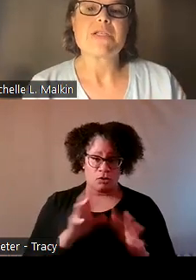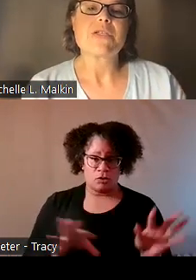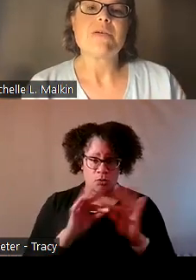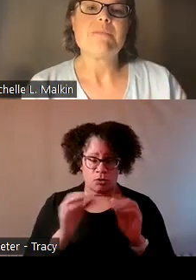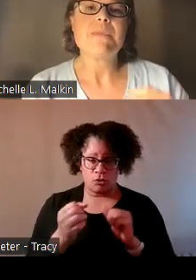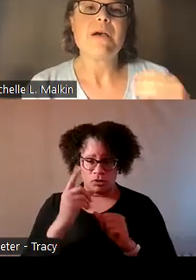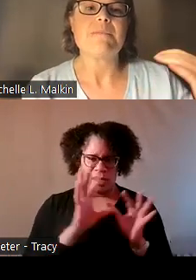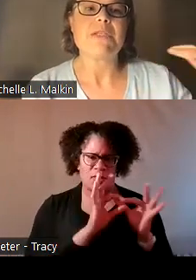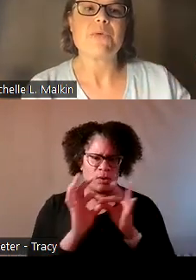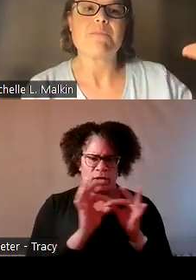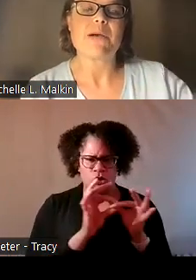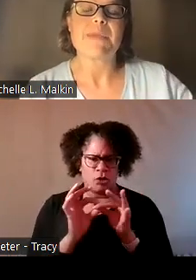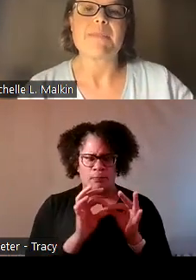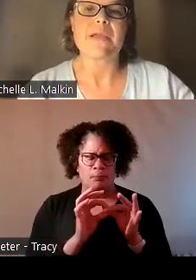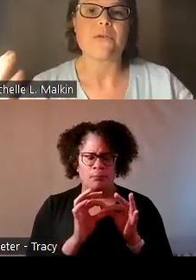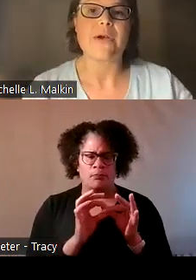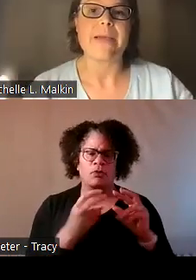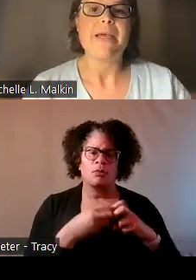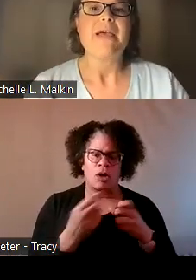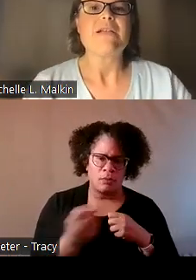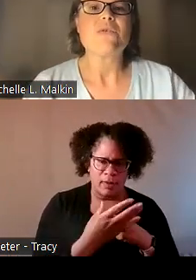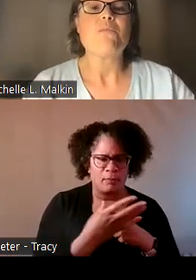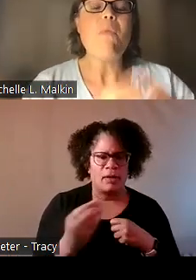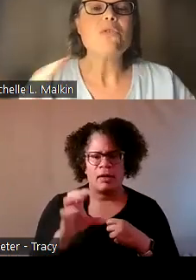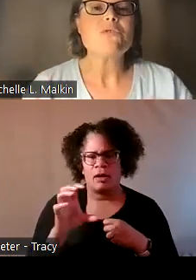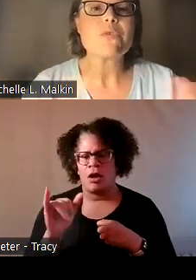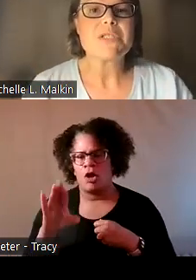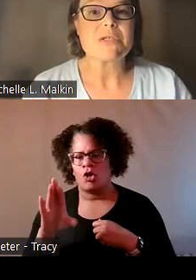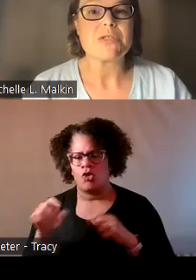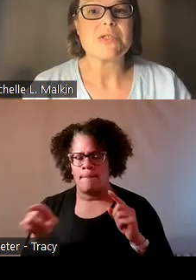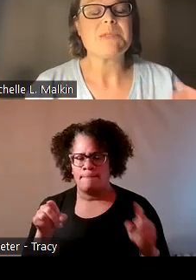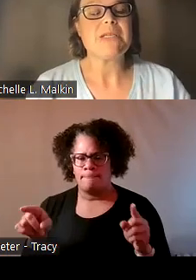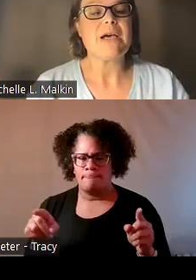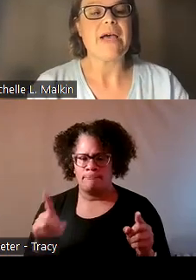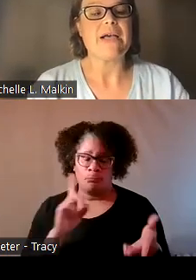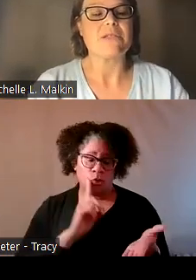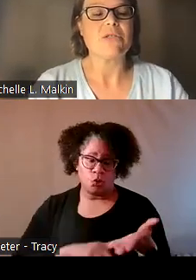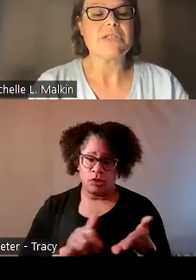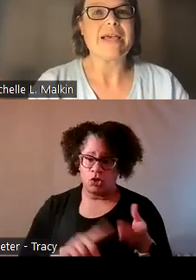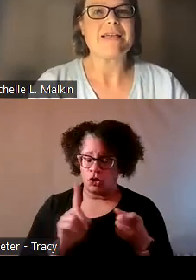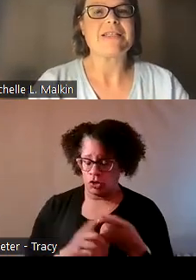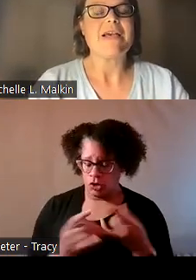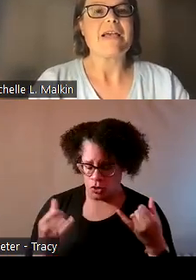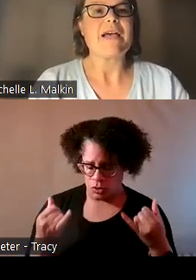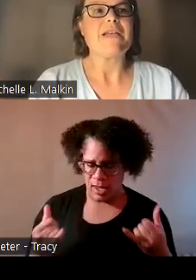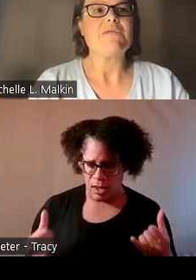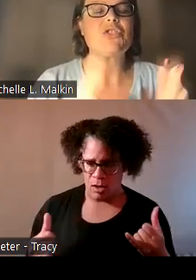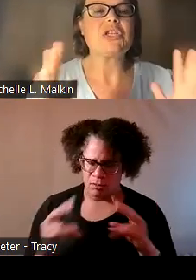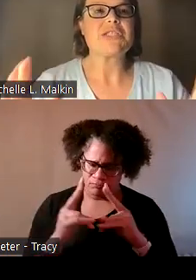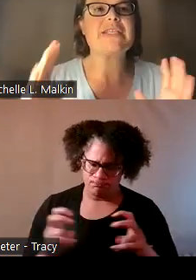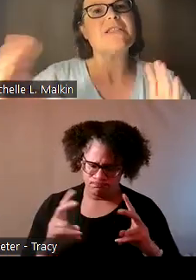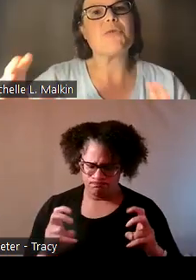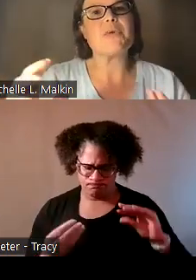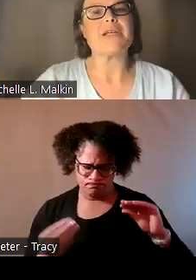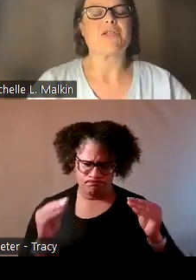the relationship between problem gambling and crime. And so most research up to now has looked at it kind of as